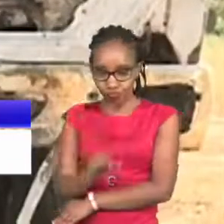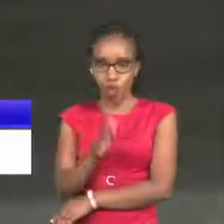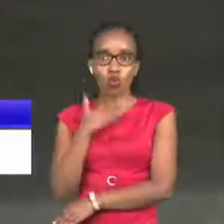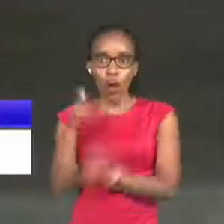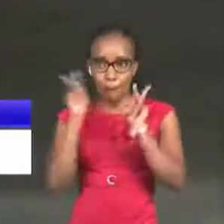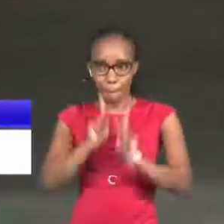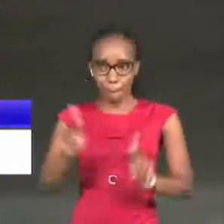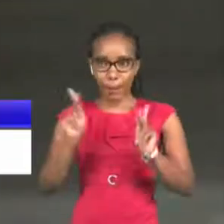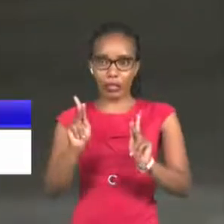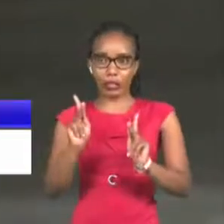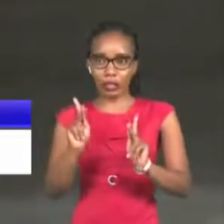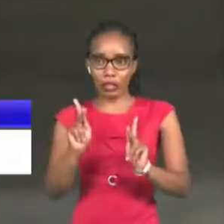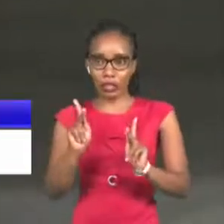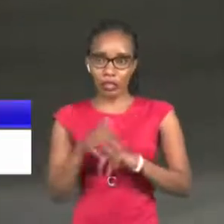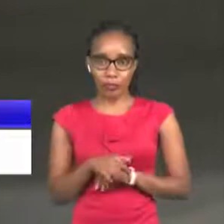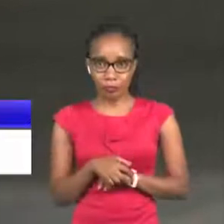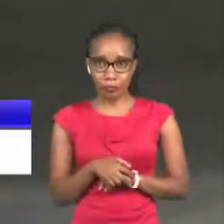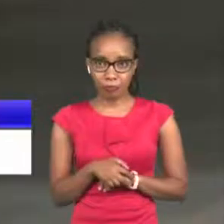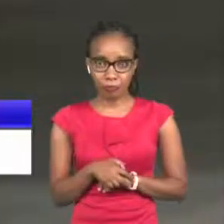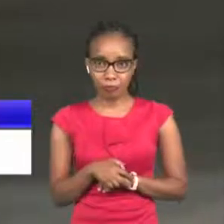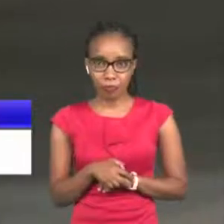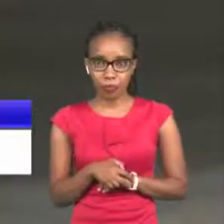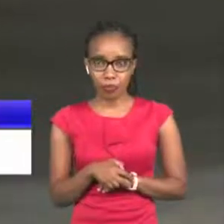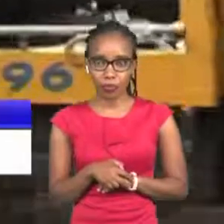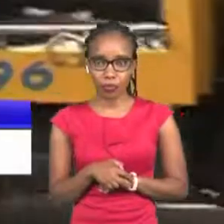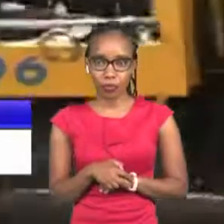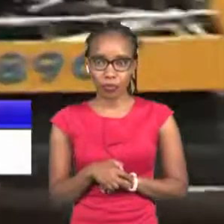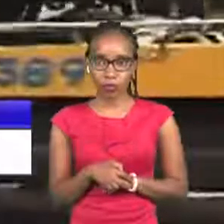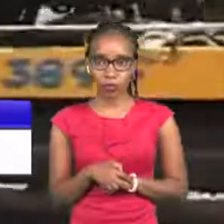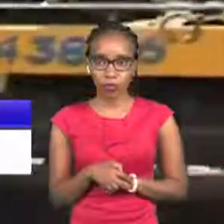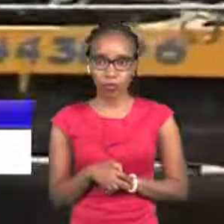peaceful ways of ending the conflict. Namkana Samuel, Suez TV, Nairobi.